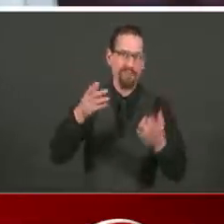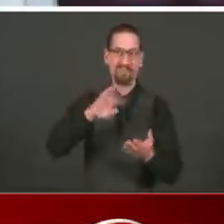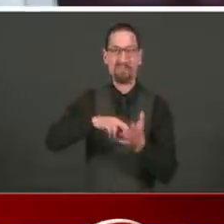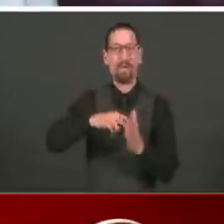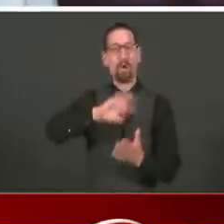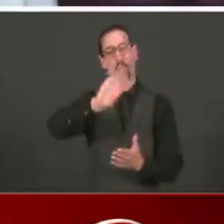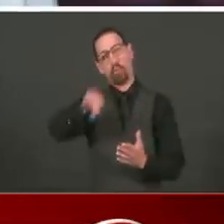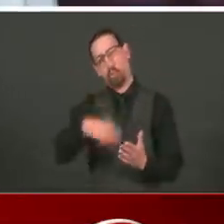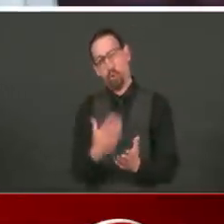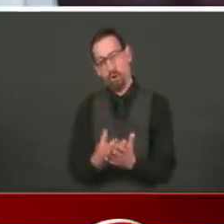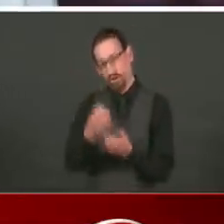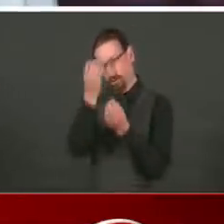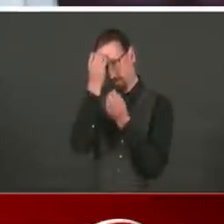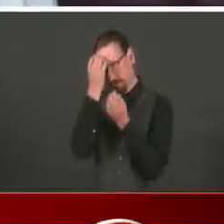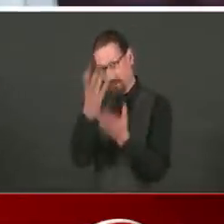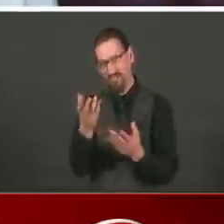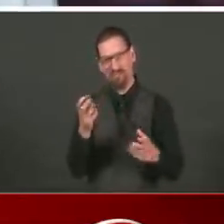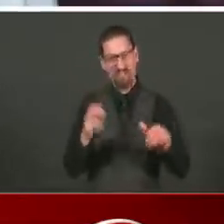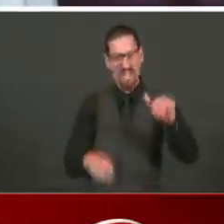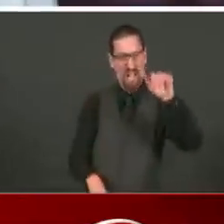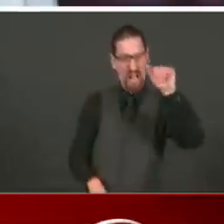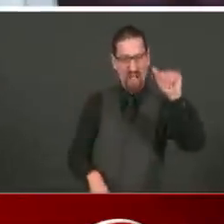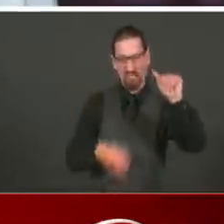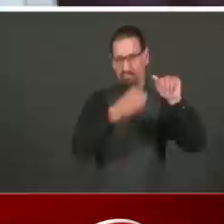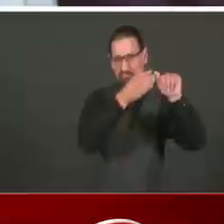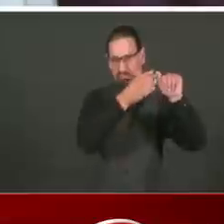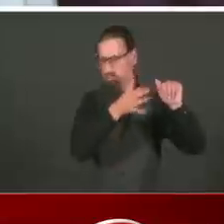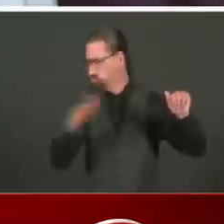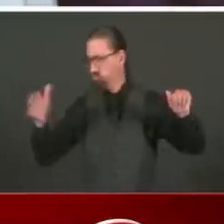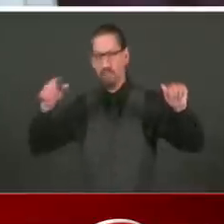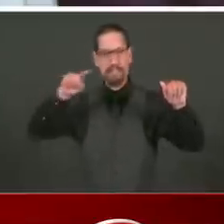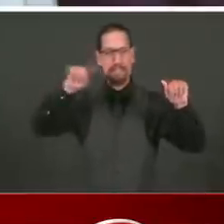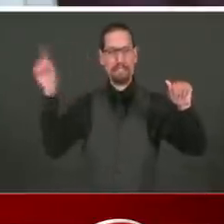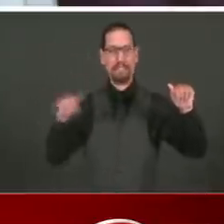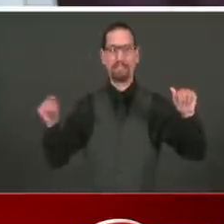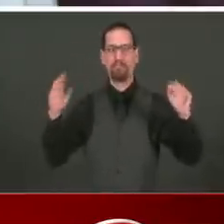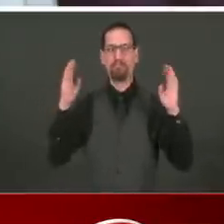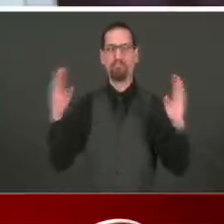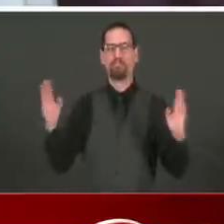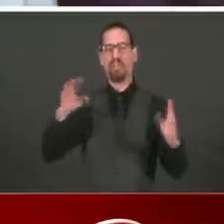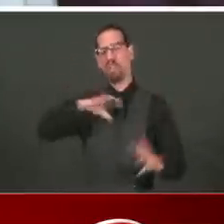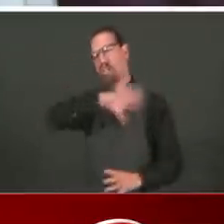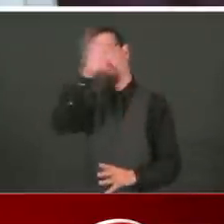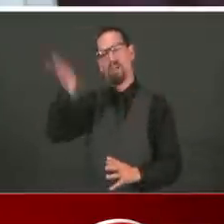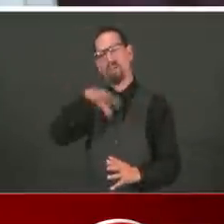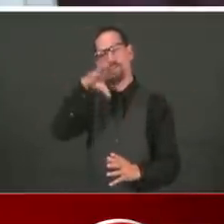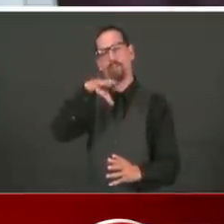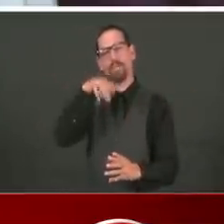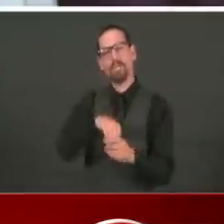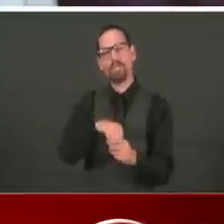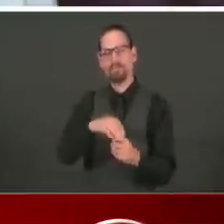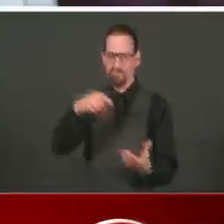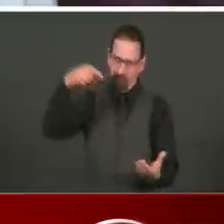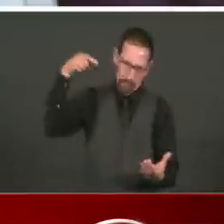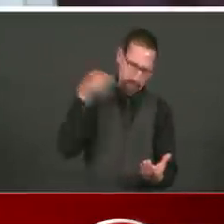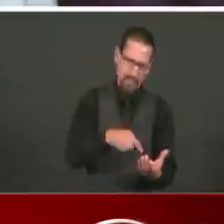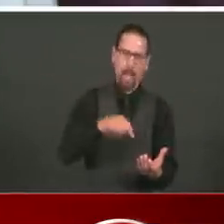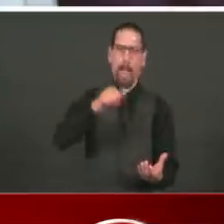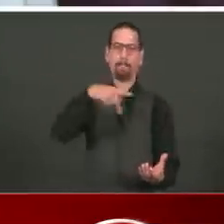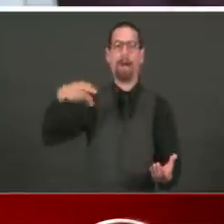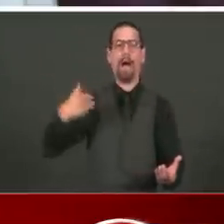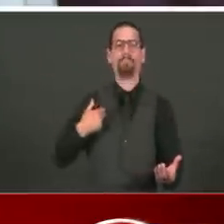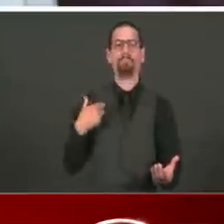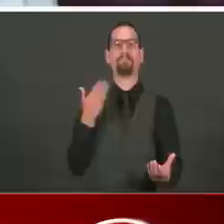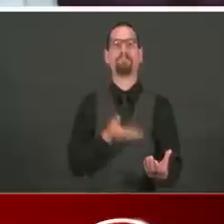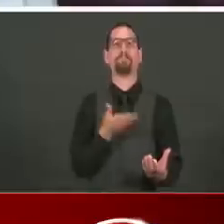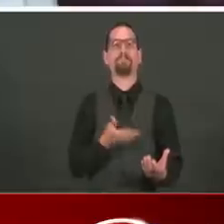breathe a sigh of relief and take care of your families. Last thing is, the initial app was launched in English and Spanish. We've